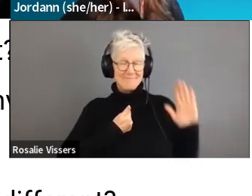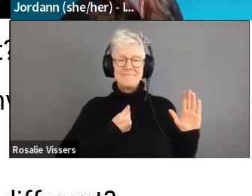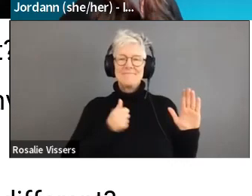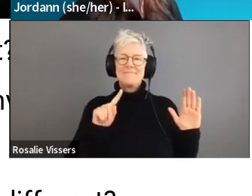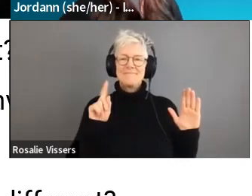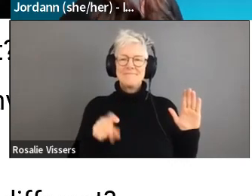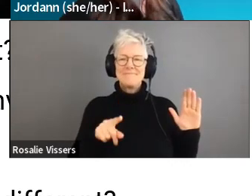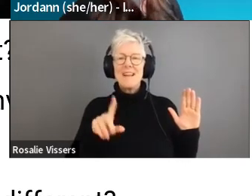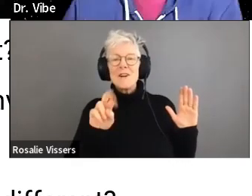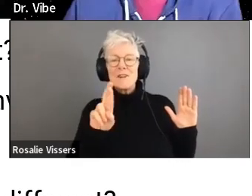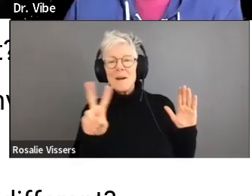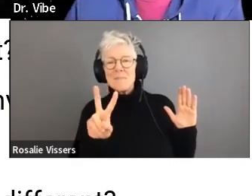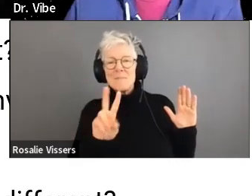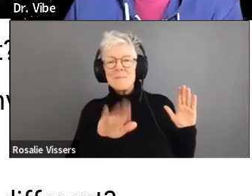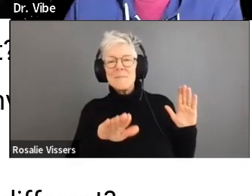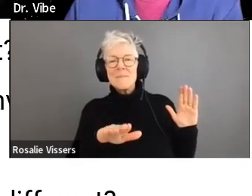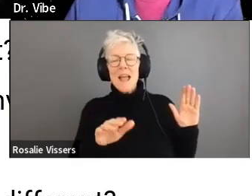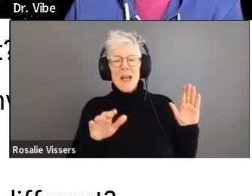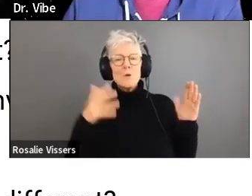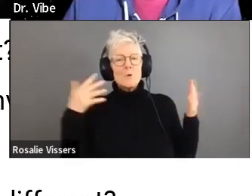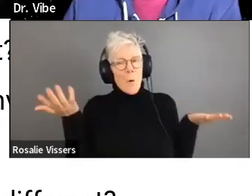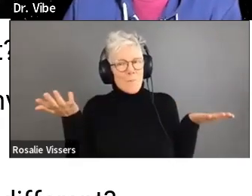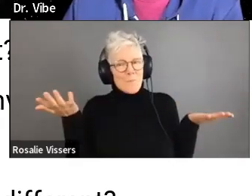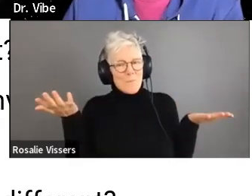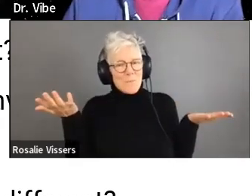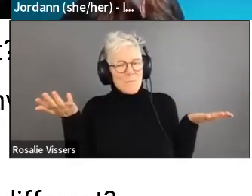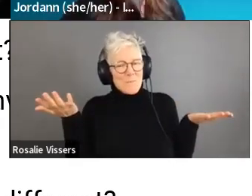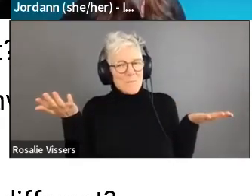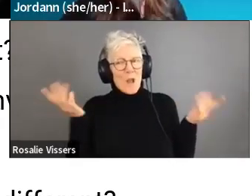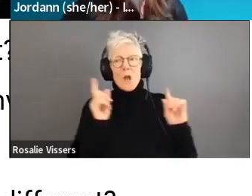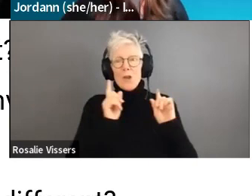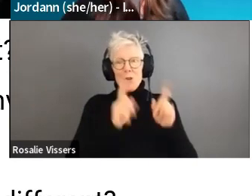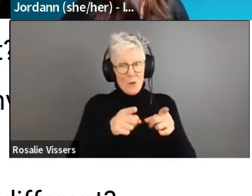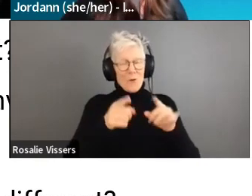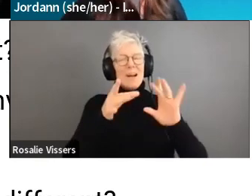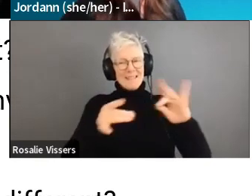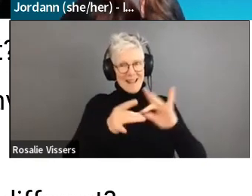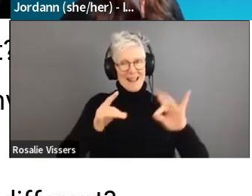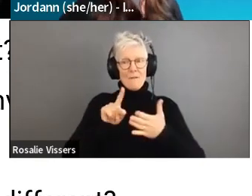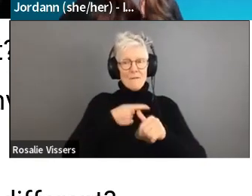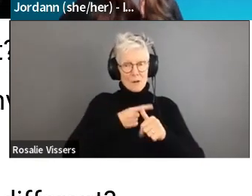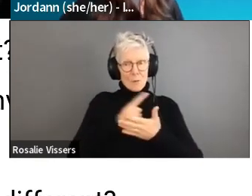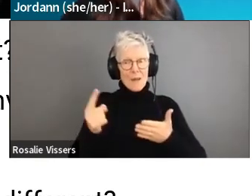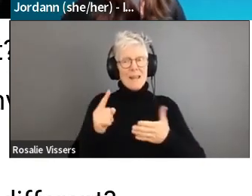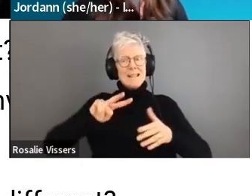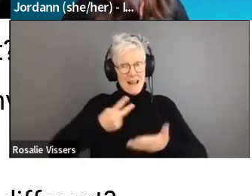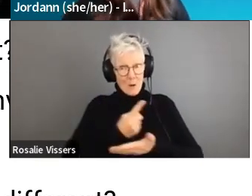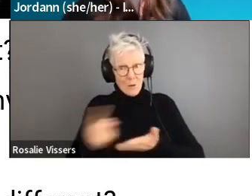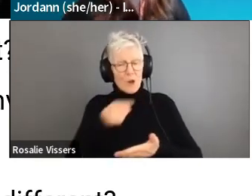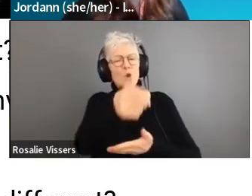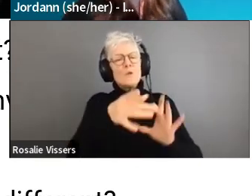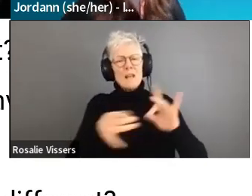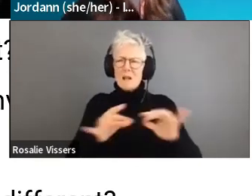for us, Dr. Vibe. Yes. So Dr. Vibe, you've Uh-oh. told us throughout the last few weeks that it's important to enjoy what you're